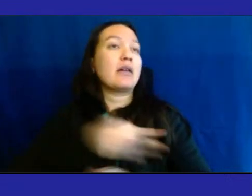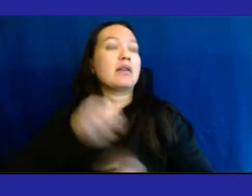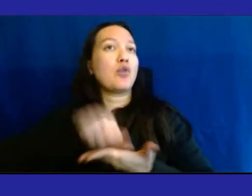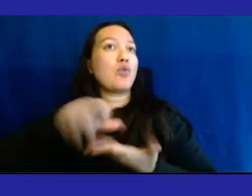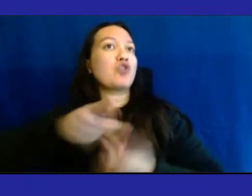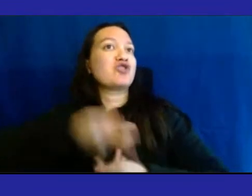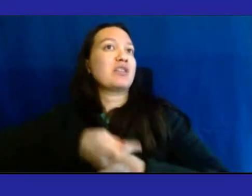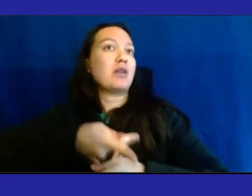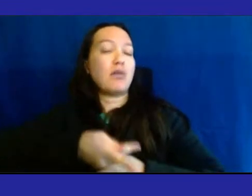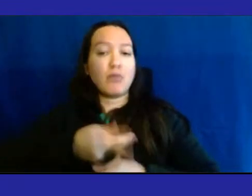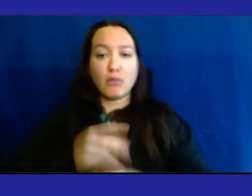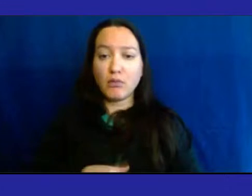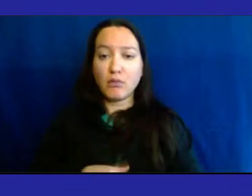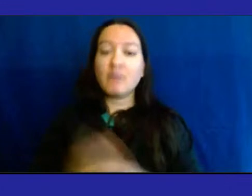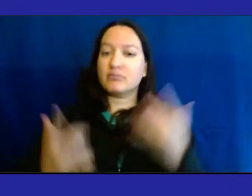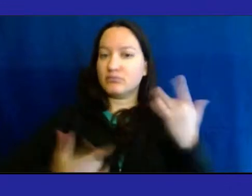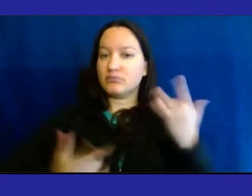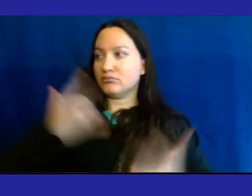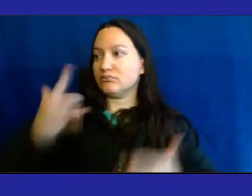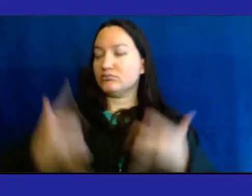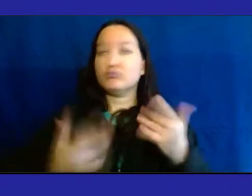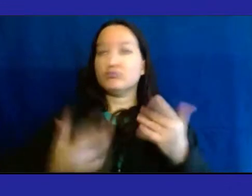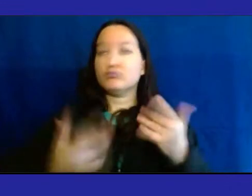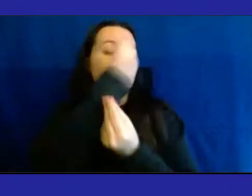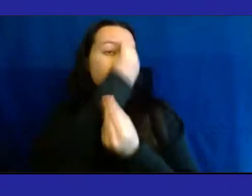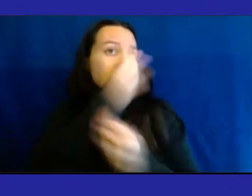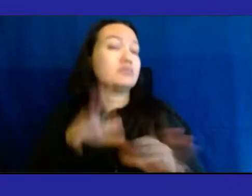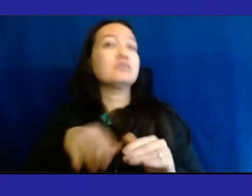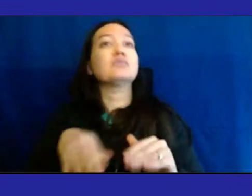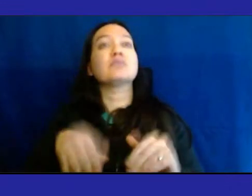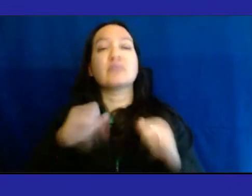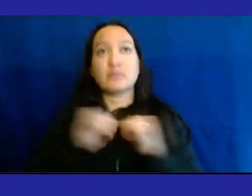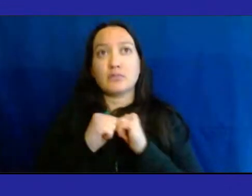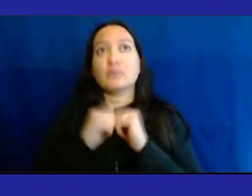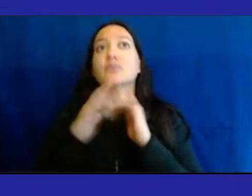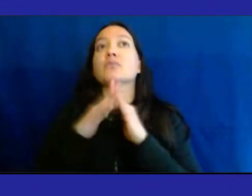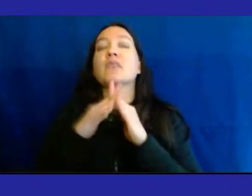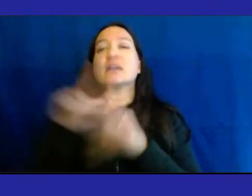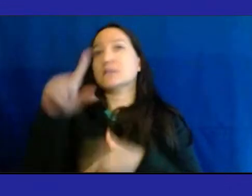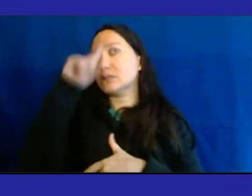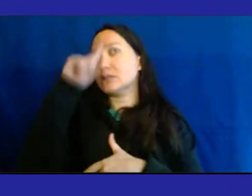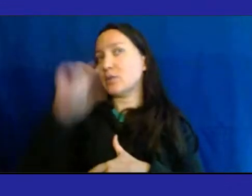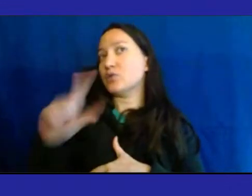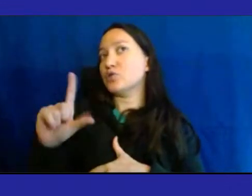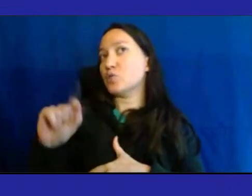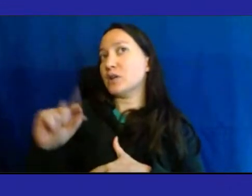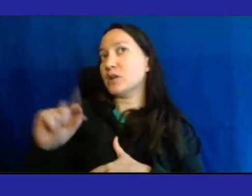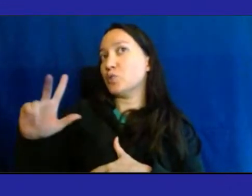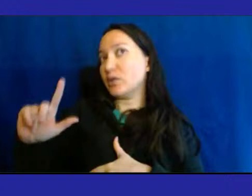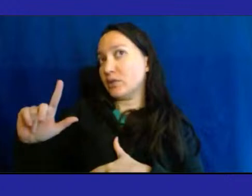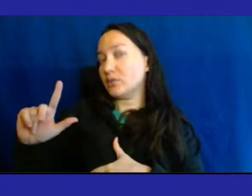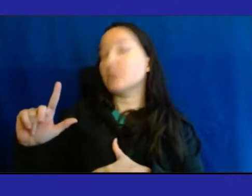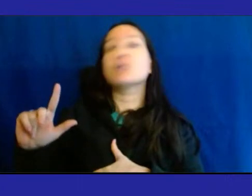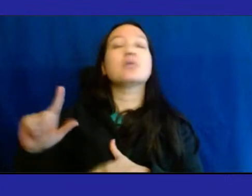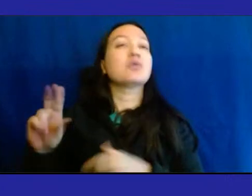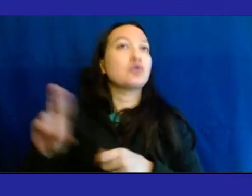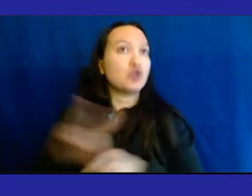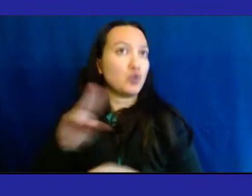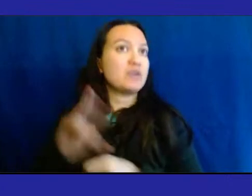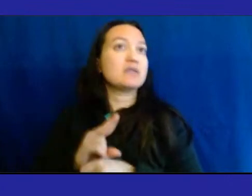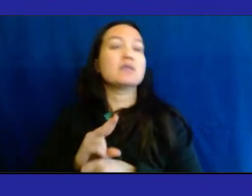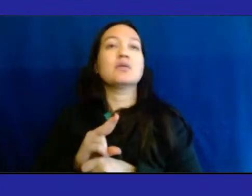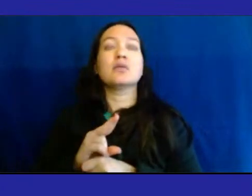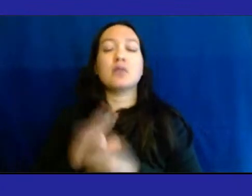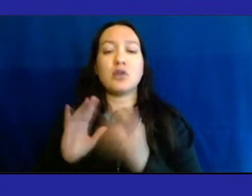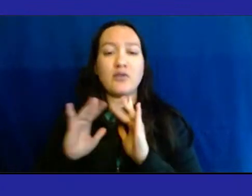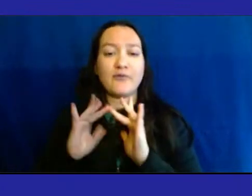we're excited to, share that the initiative has been launched as of summer 2023. And it's leveraging the Virtual Express